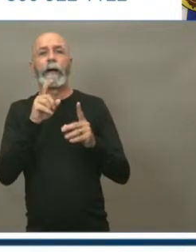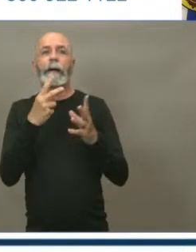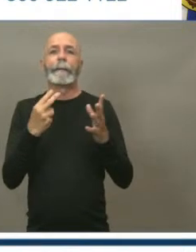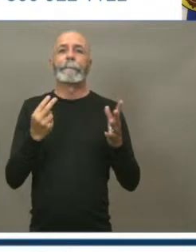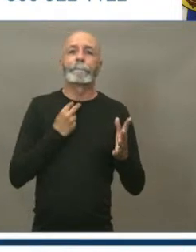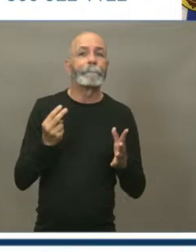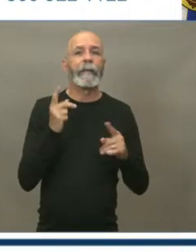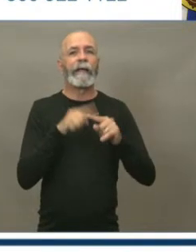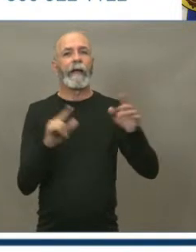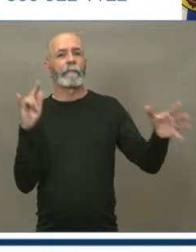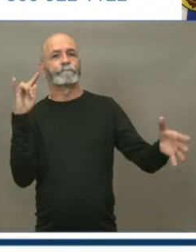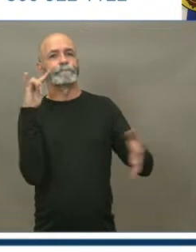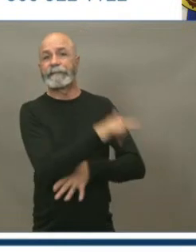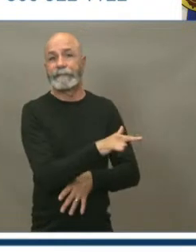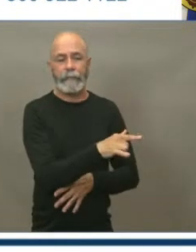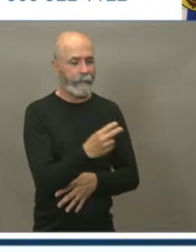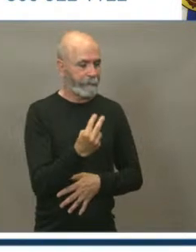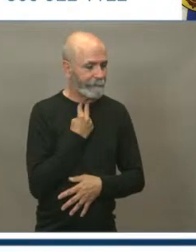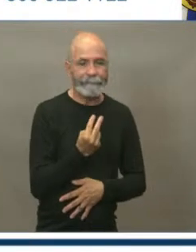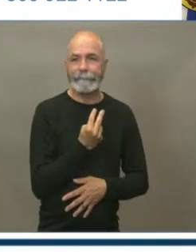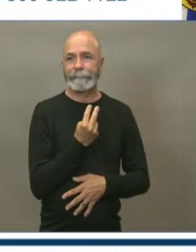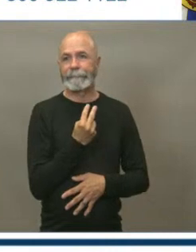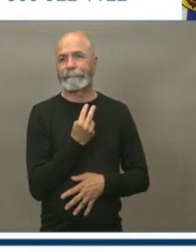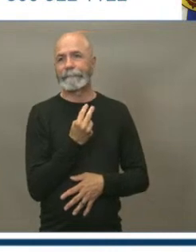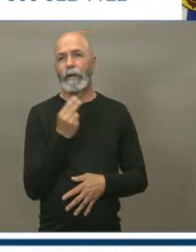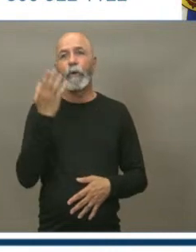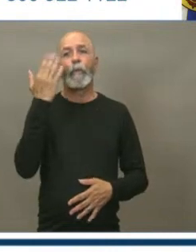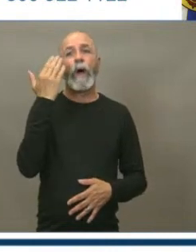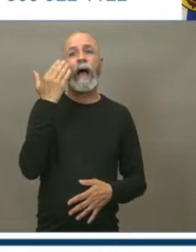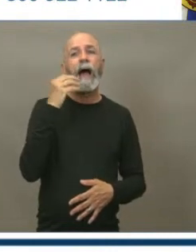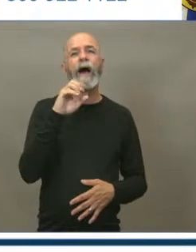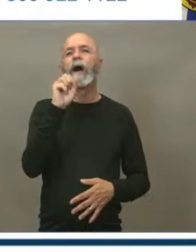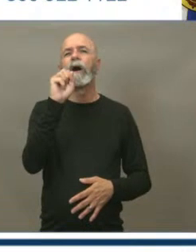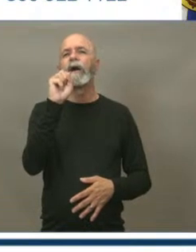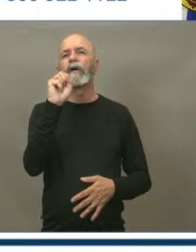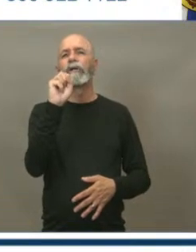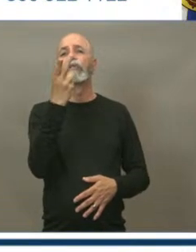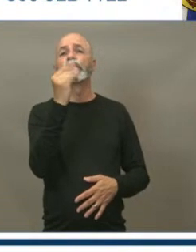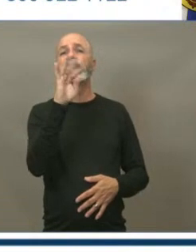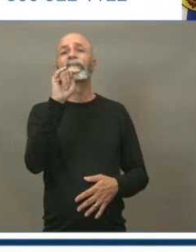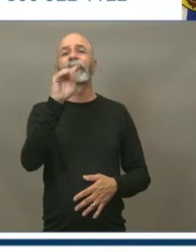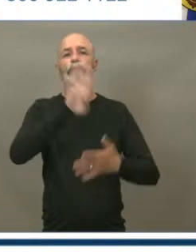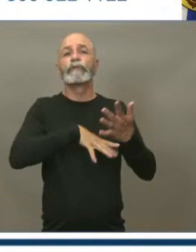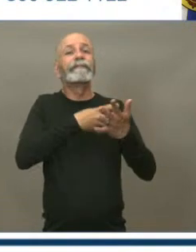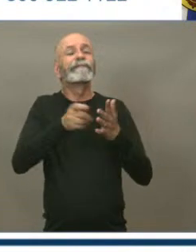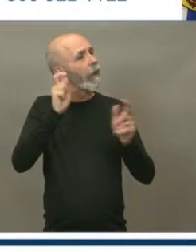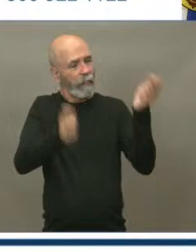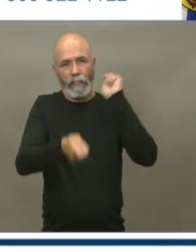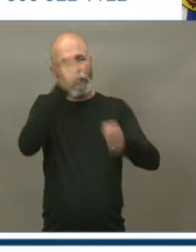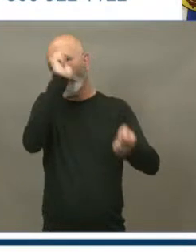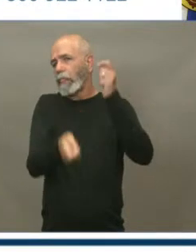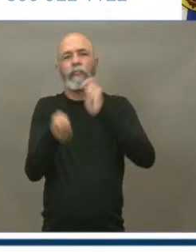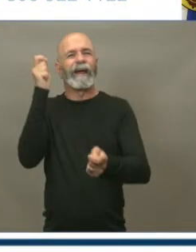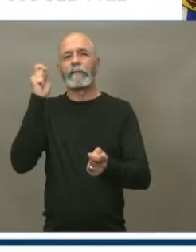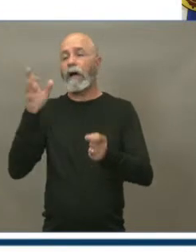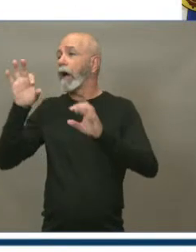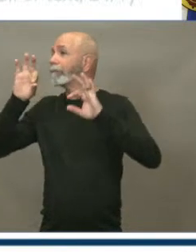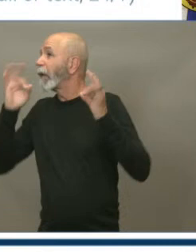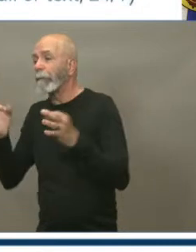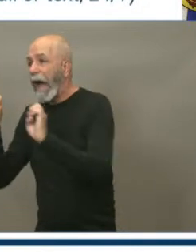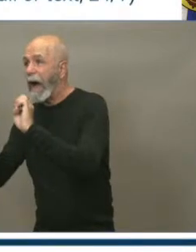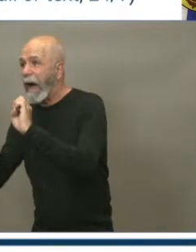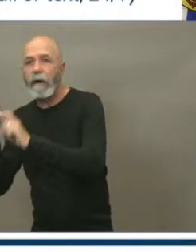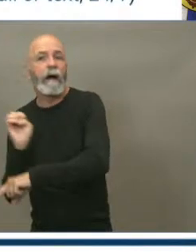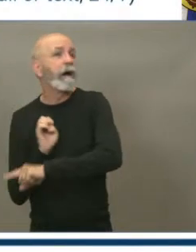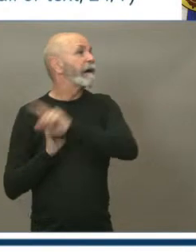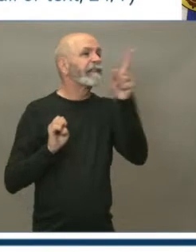timely way. There's shift changes last minute. There's the family emergency back in Nova Scotia, and they won't